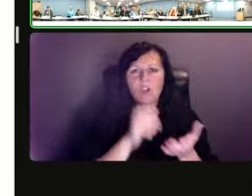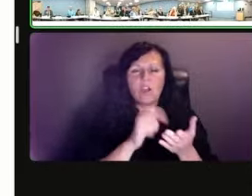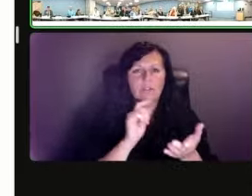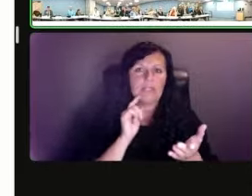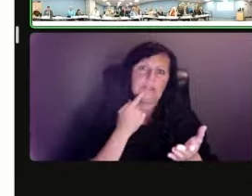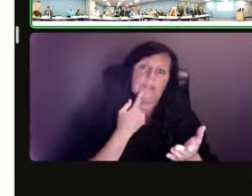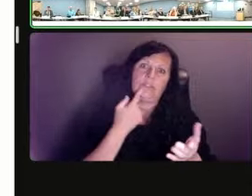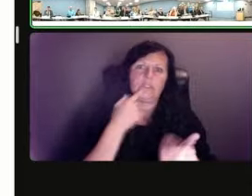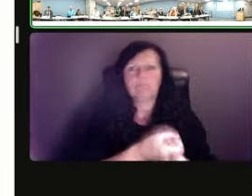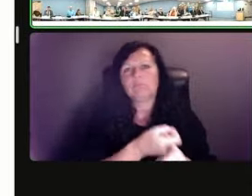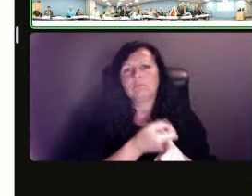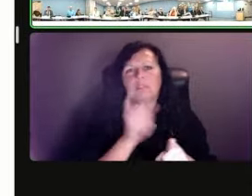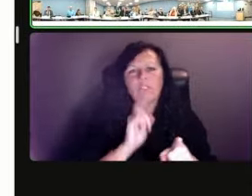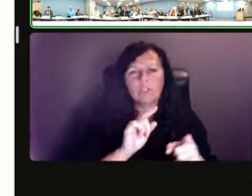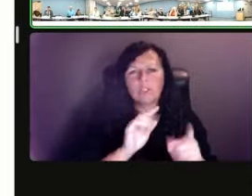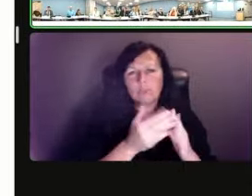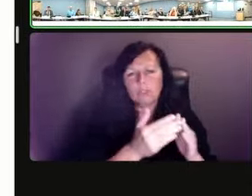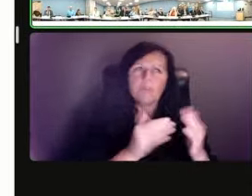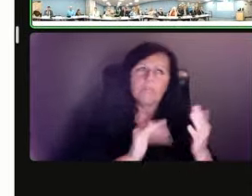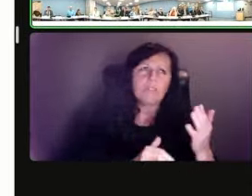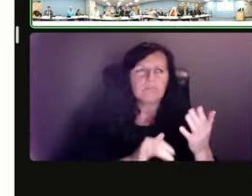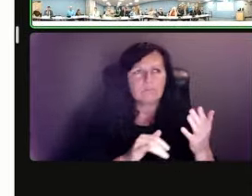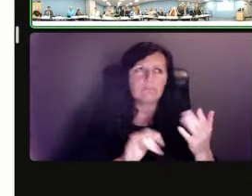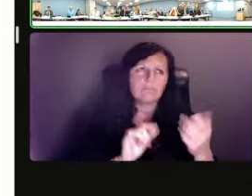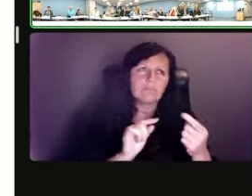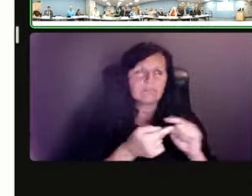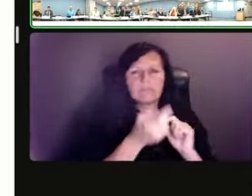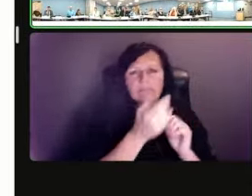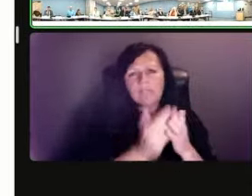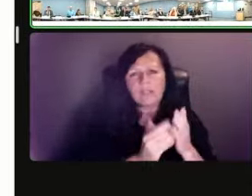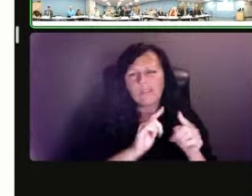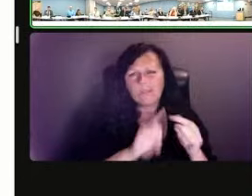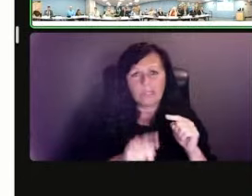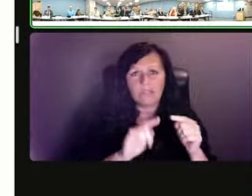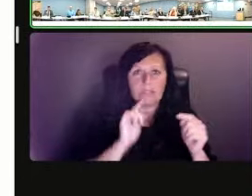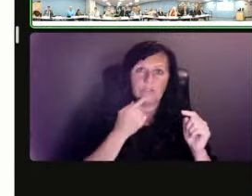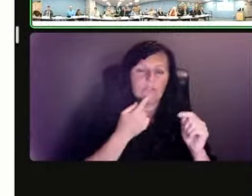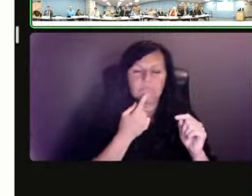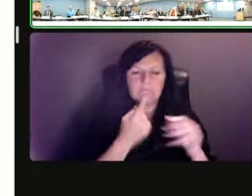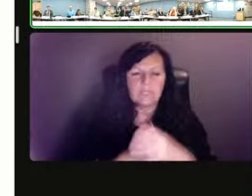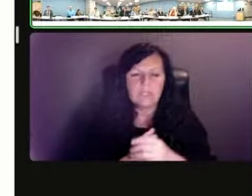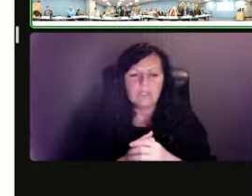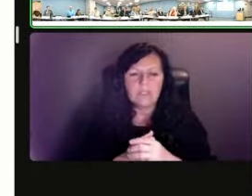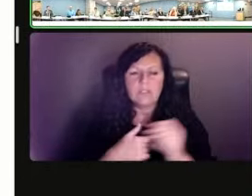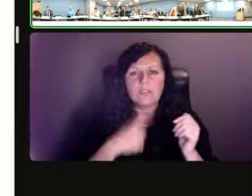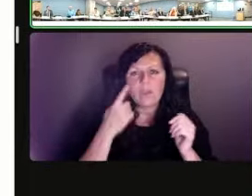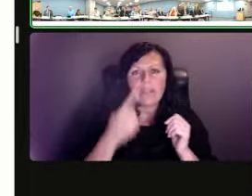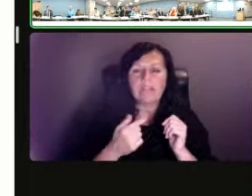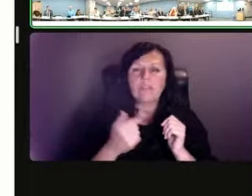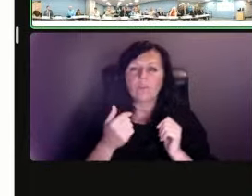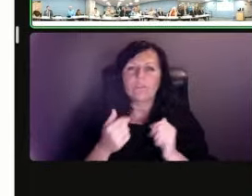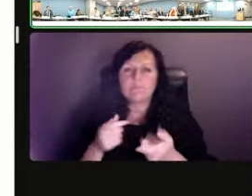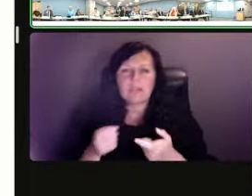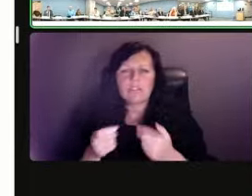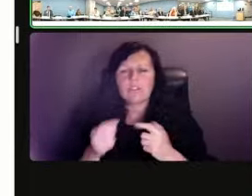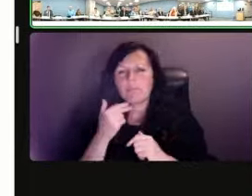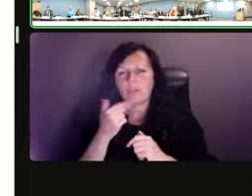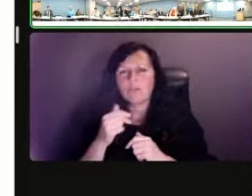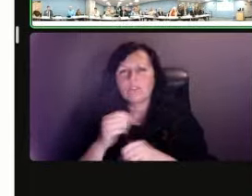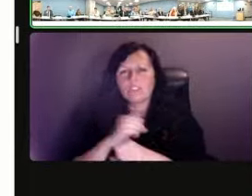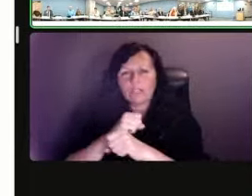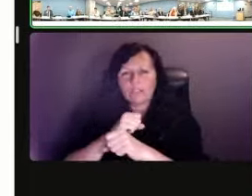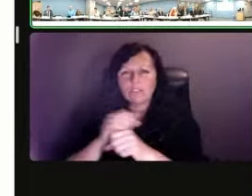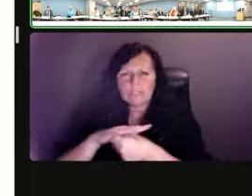harmful. I think that with the reduction in our managed micro shelter sites, the prospect of not